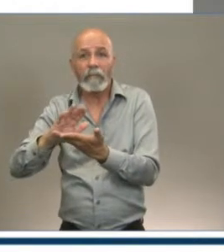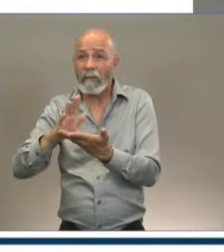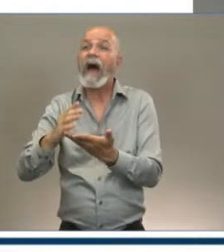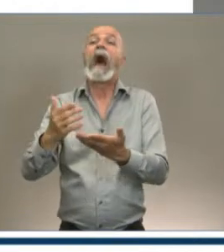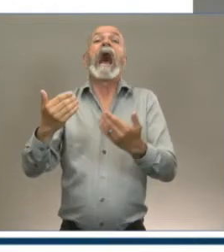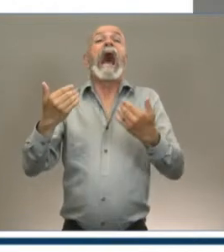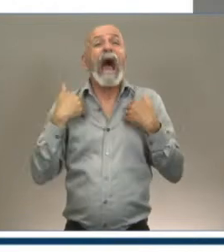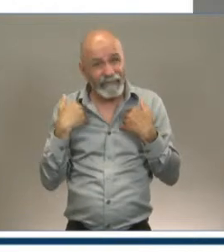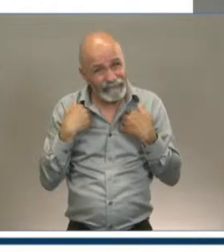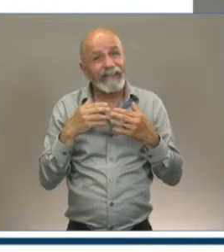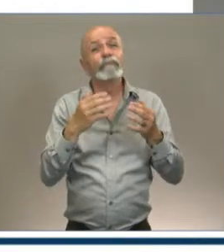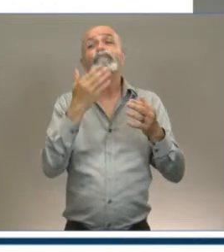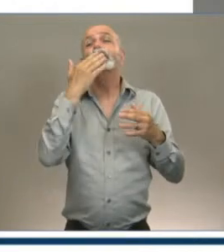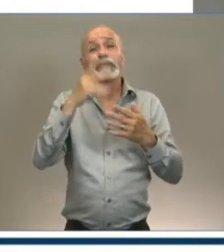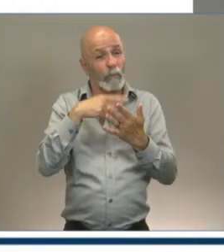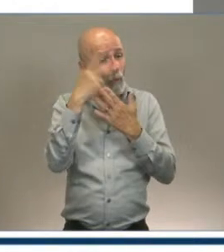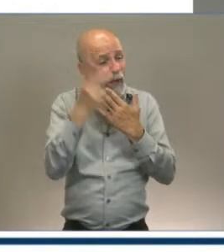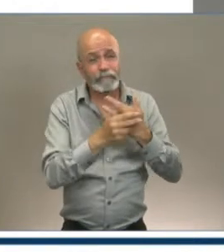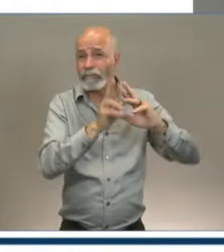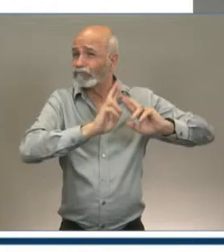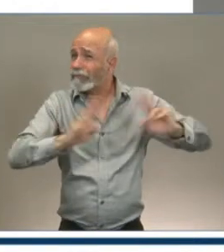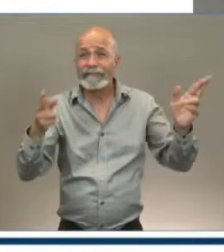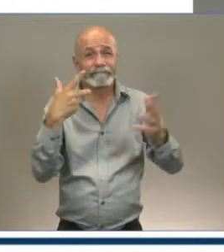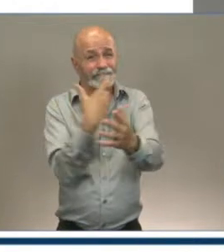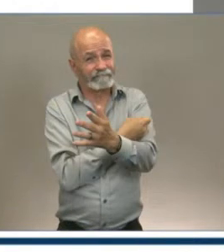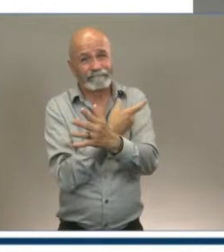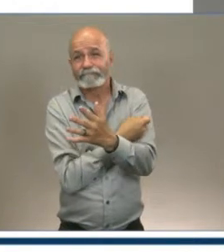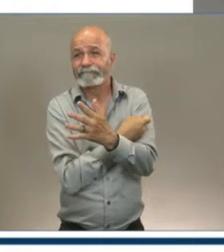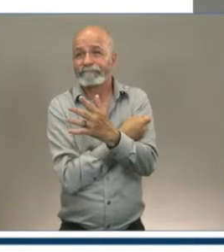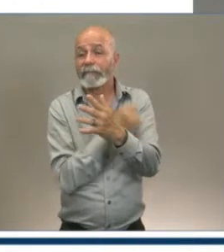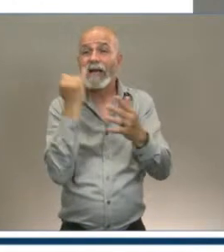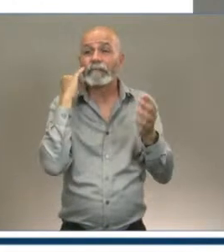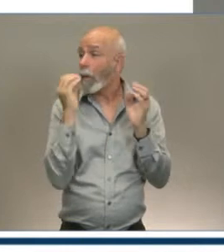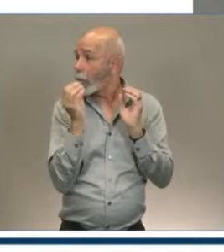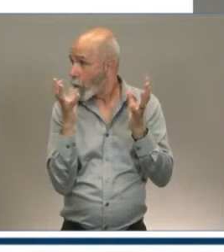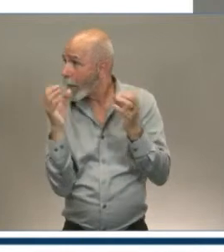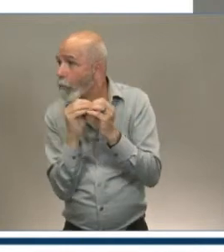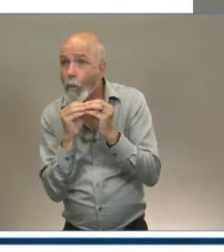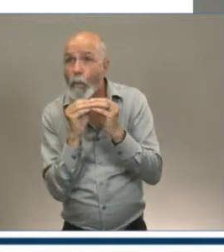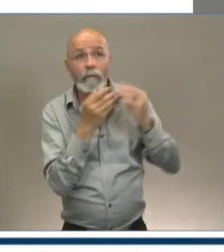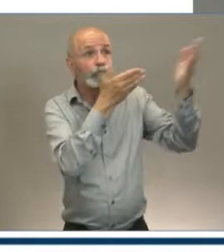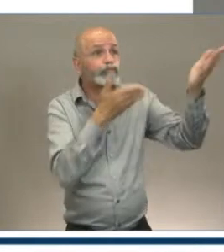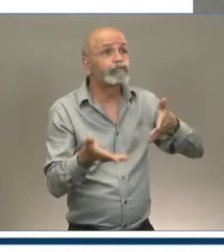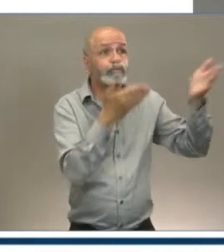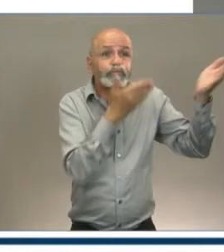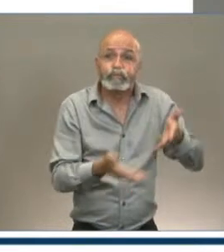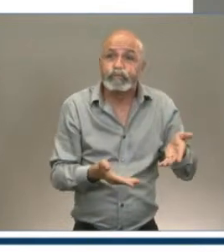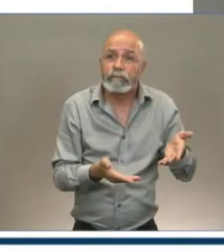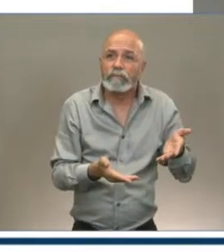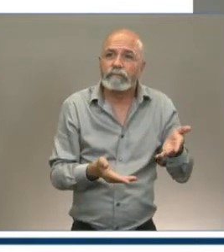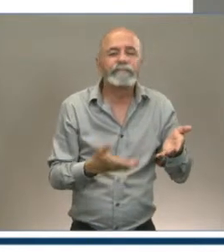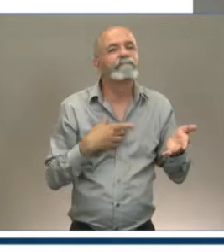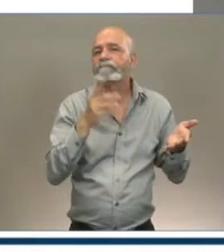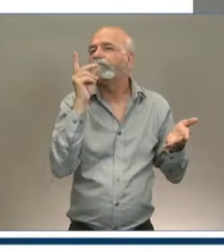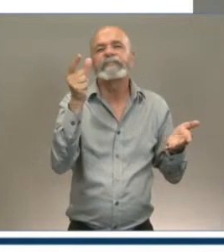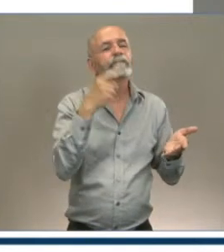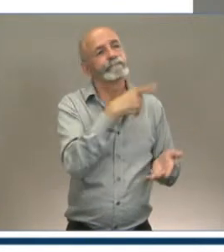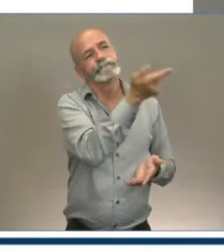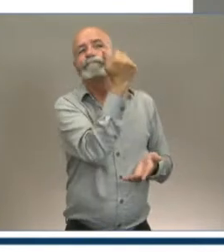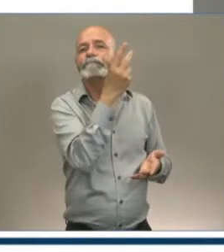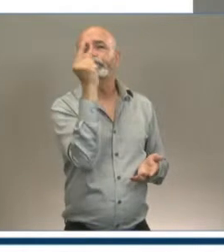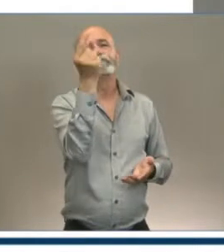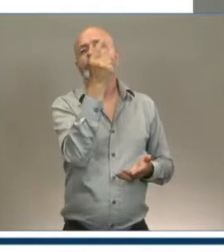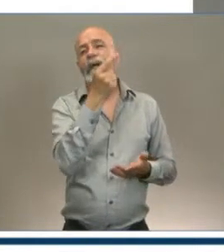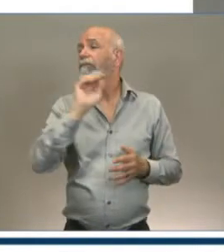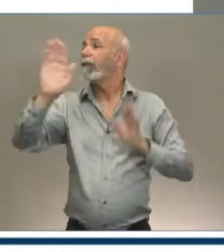program that if we somehow get more supply, we can very quickly open up the number of appointments across